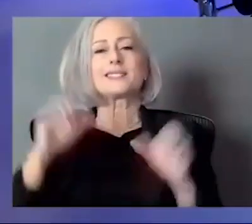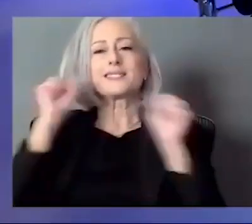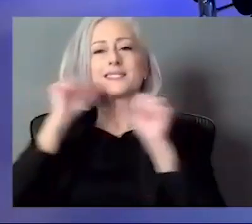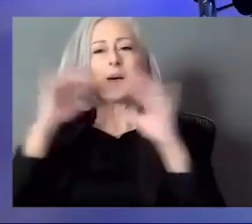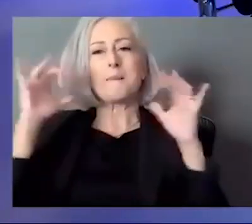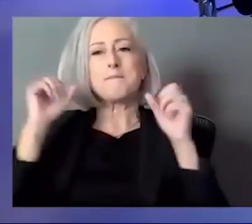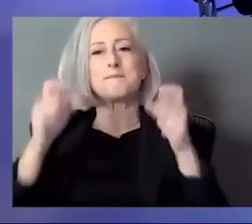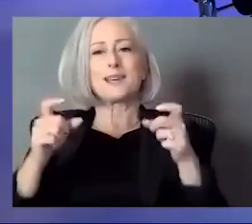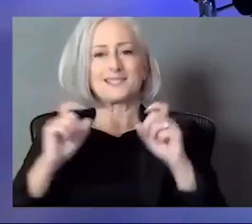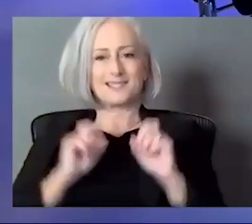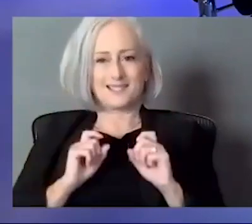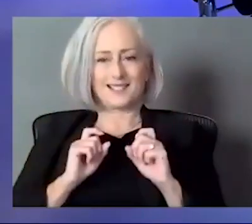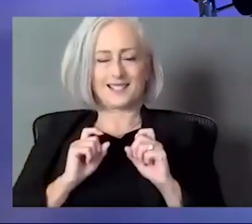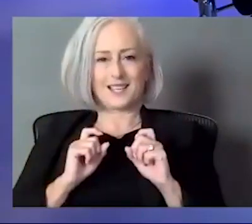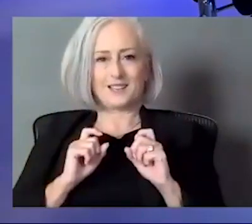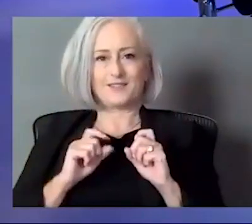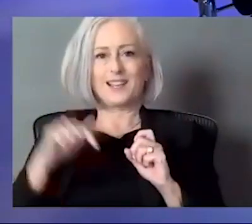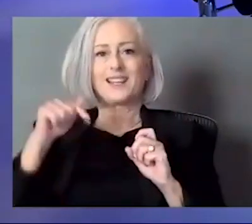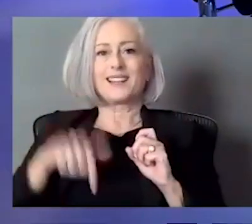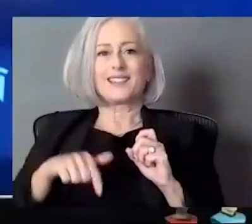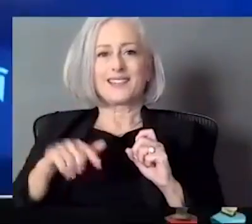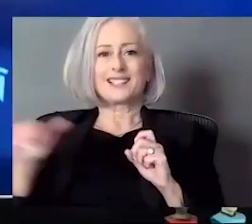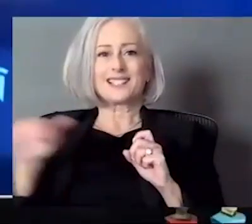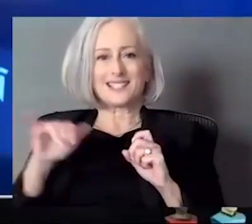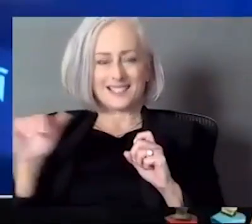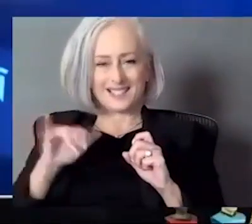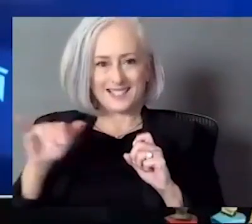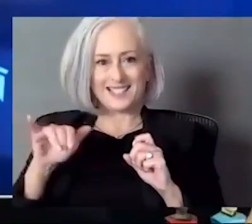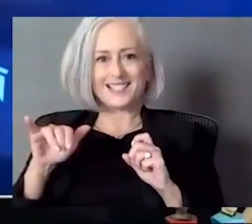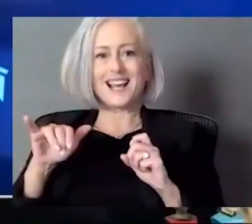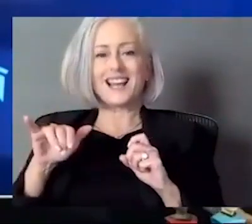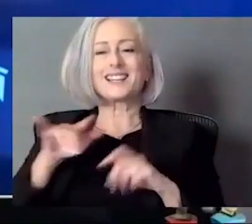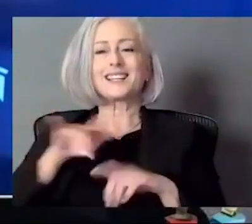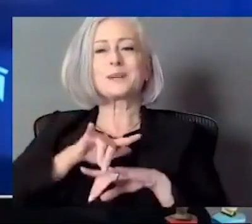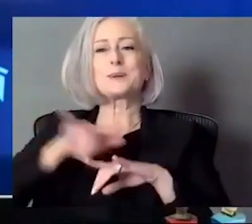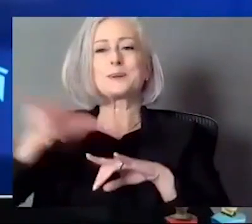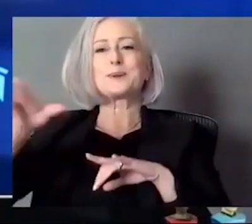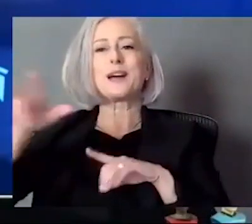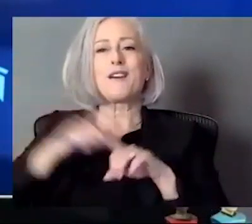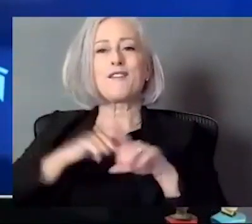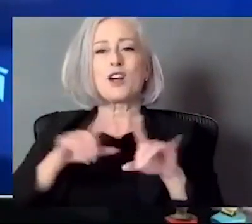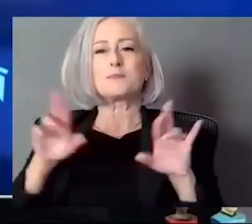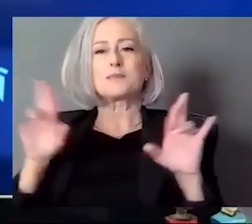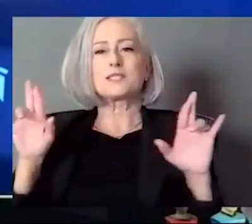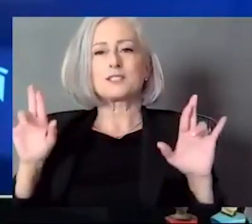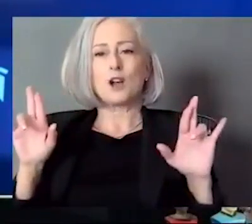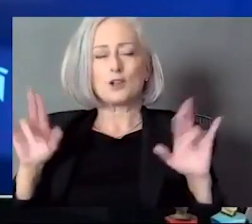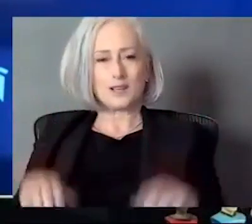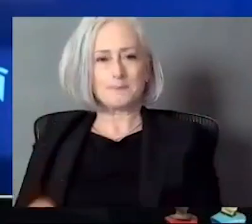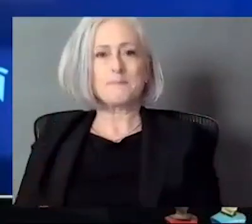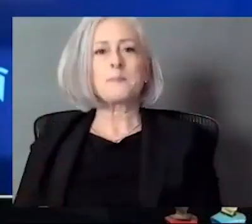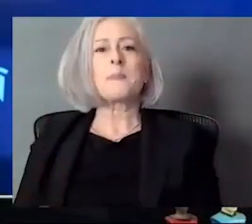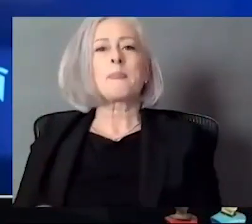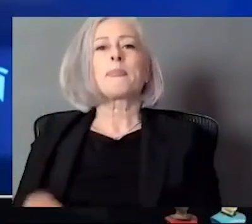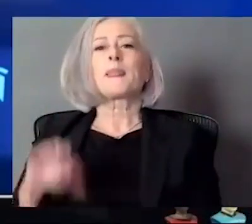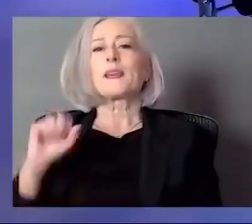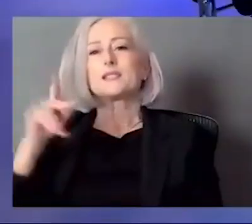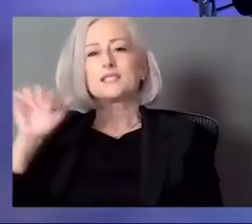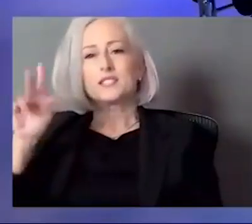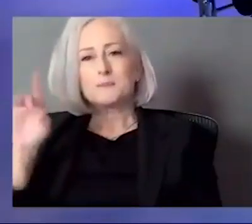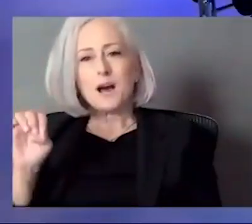of a shuttlecraft from the Star Trek Discovery. Some of my favorite characters in life, Uhura, Spock, Kirk,